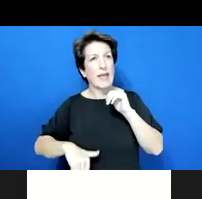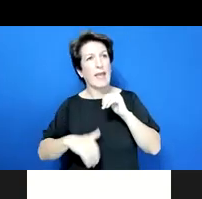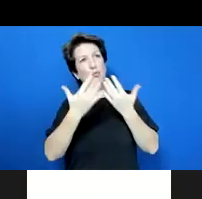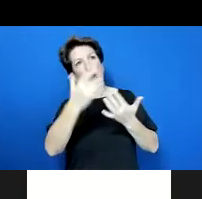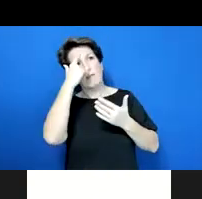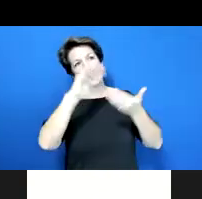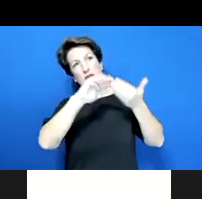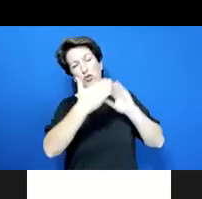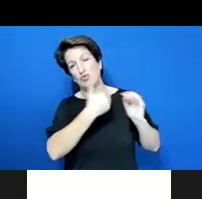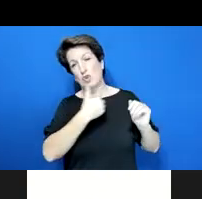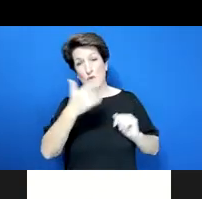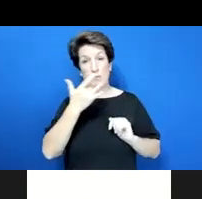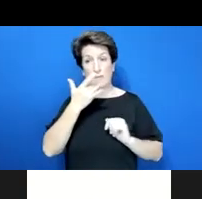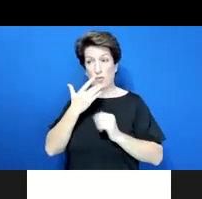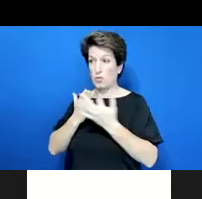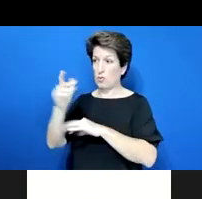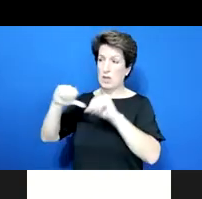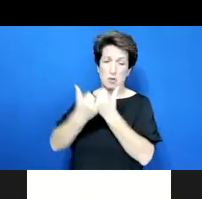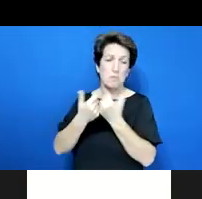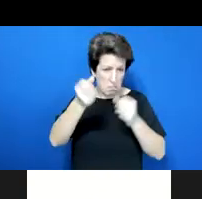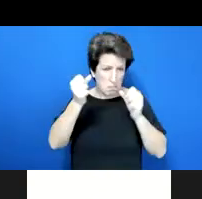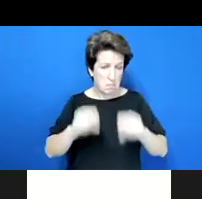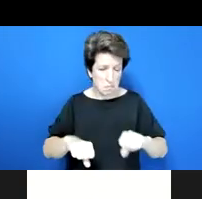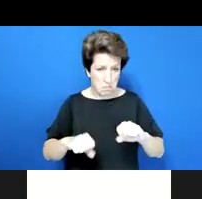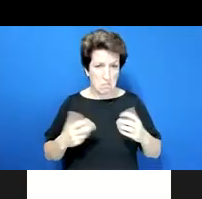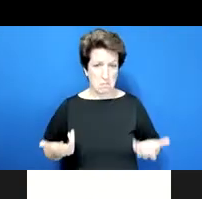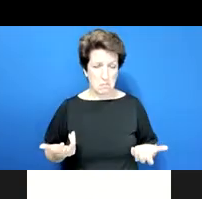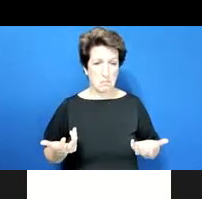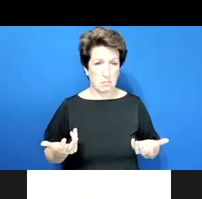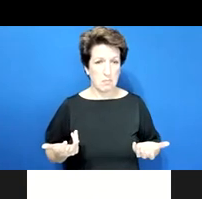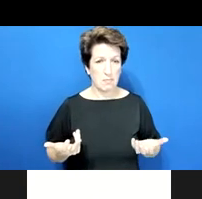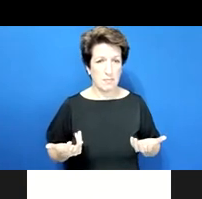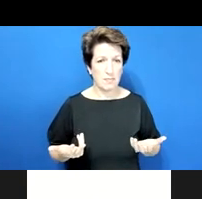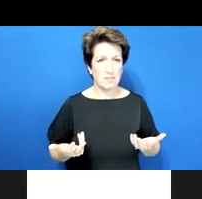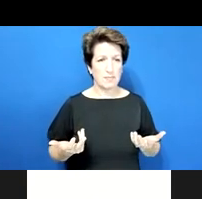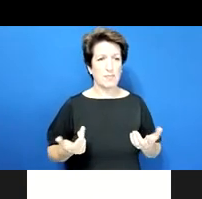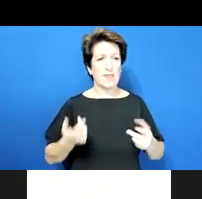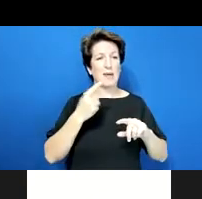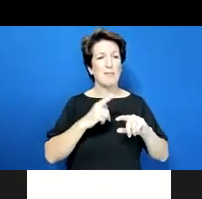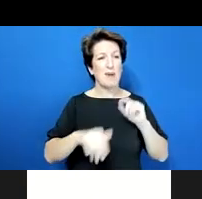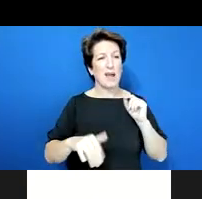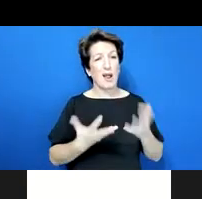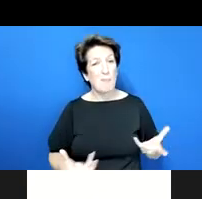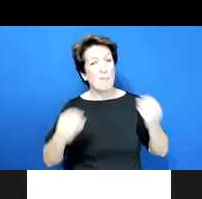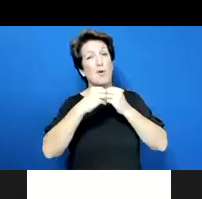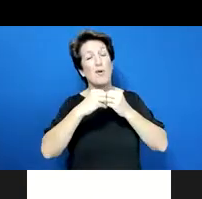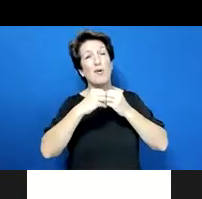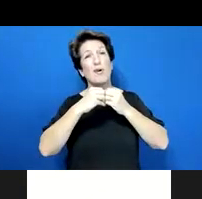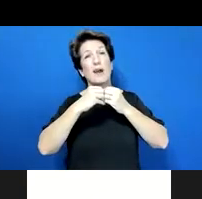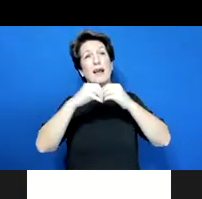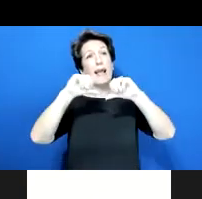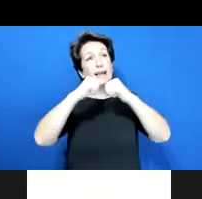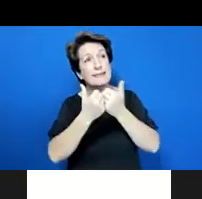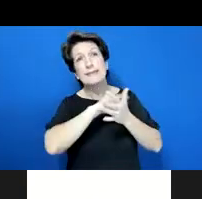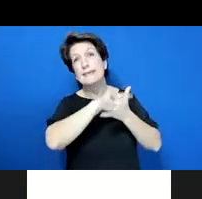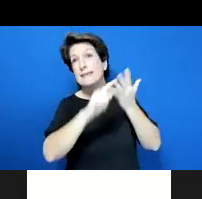that's preferred. Expanding that network is not something that I see actively